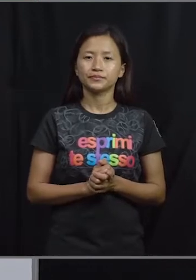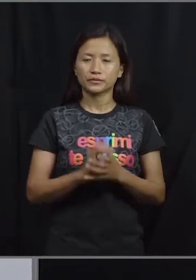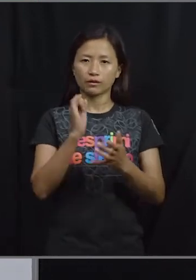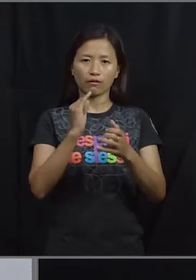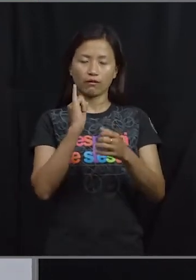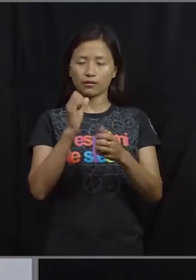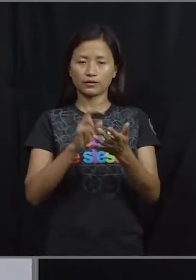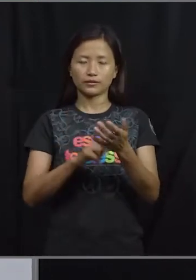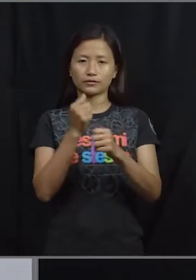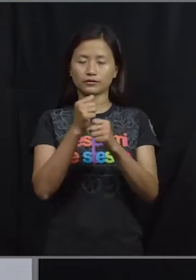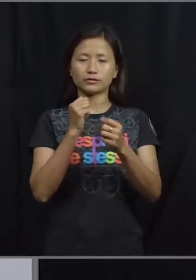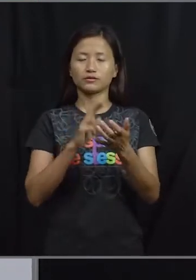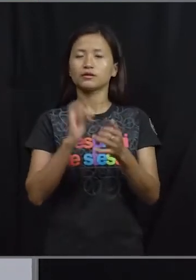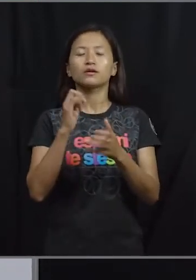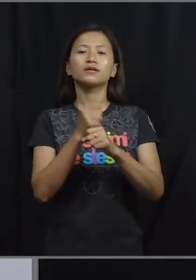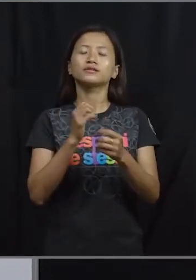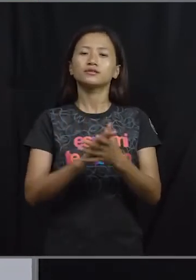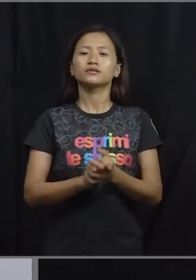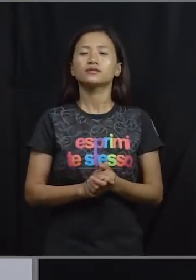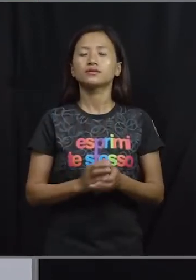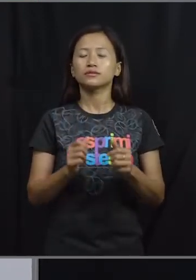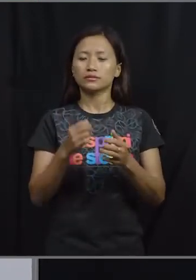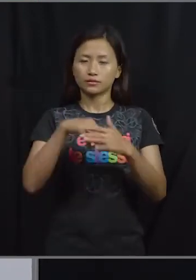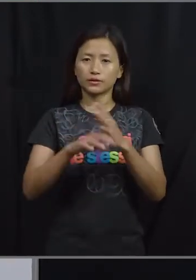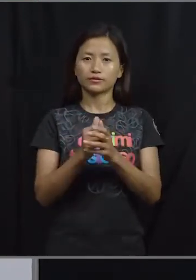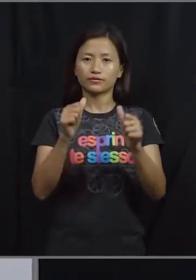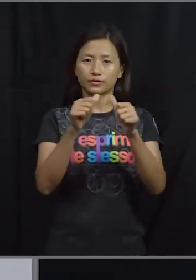Aij in the determinant of A